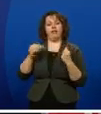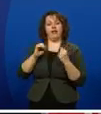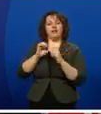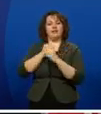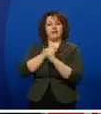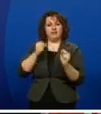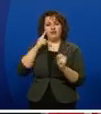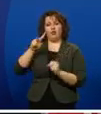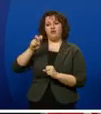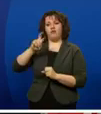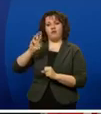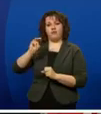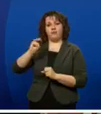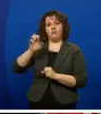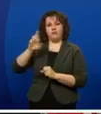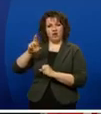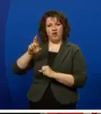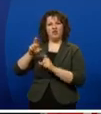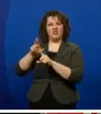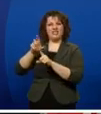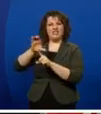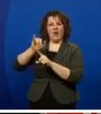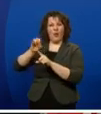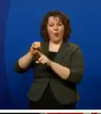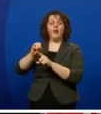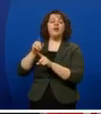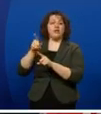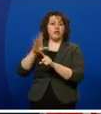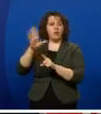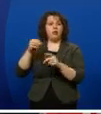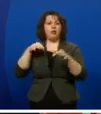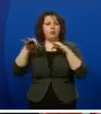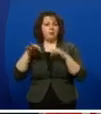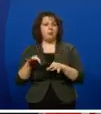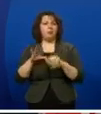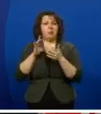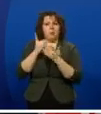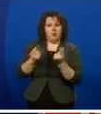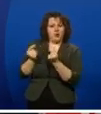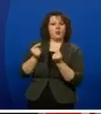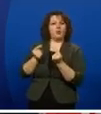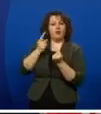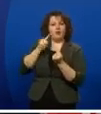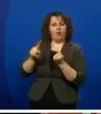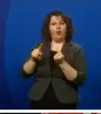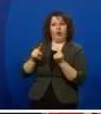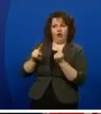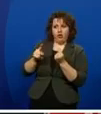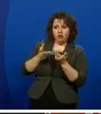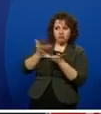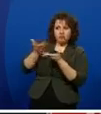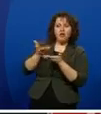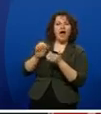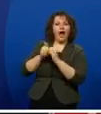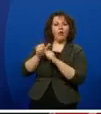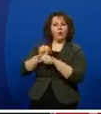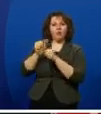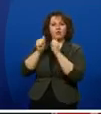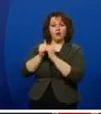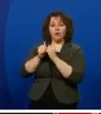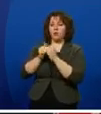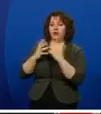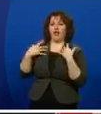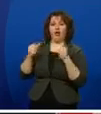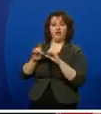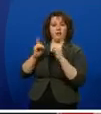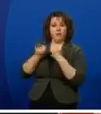Corporation. And David is going to highlight how Vermeer approached their local public health department to offer their facility for hosting community